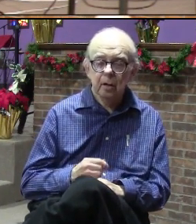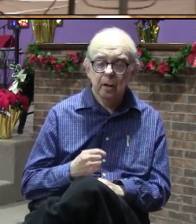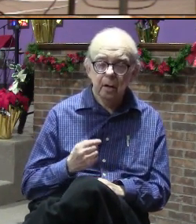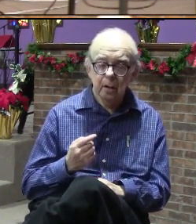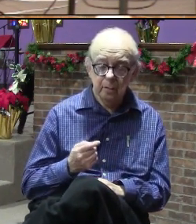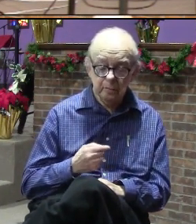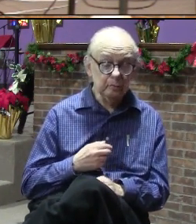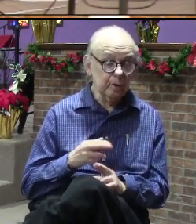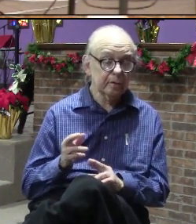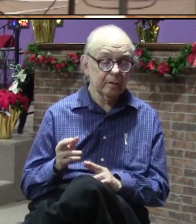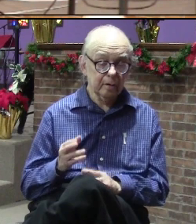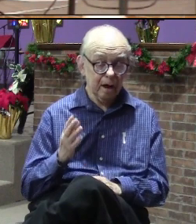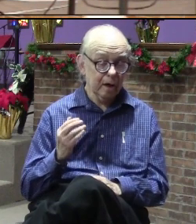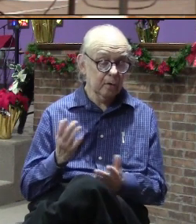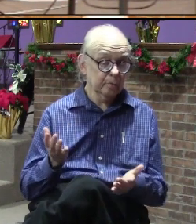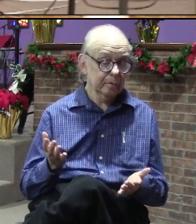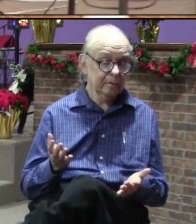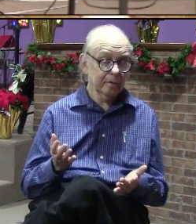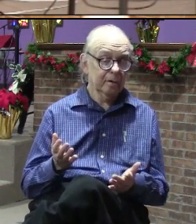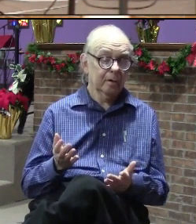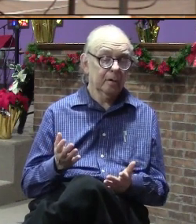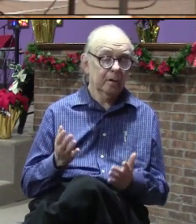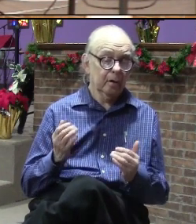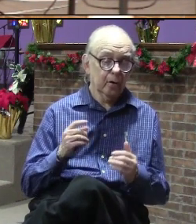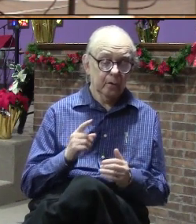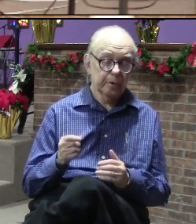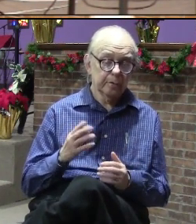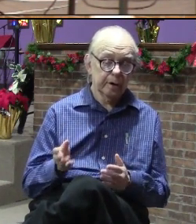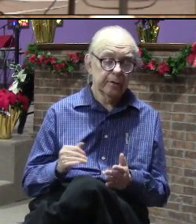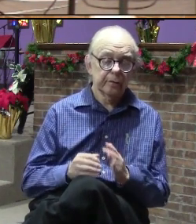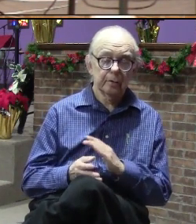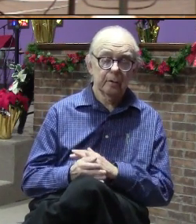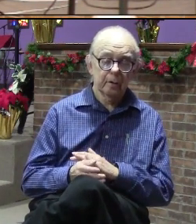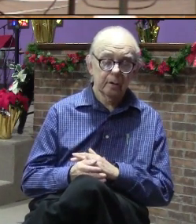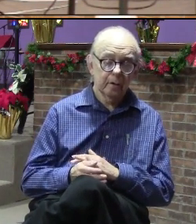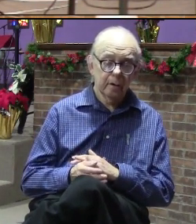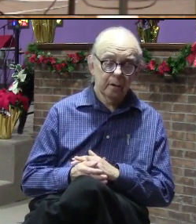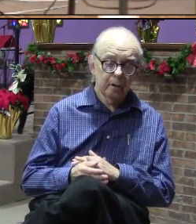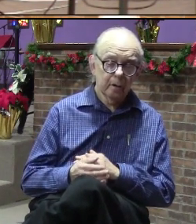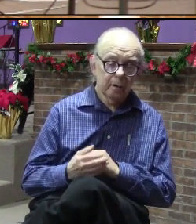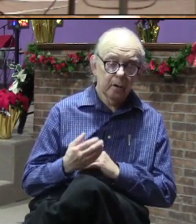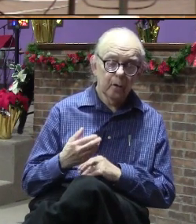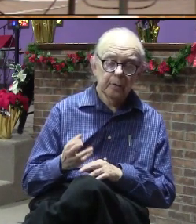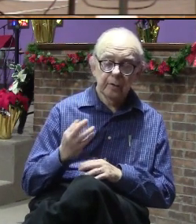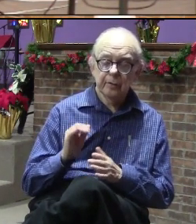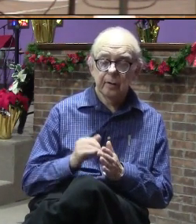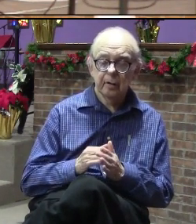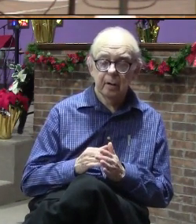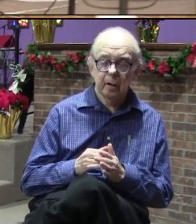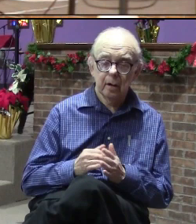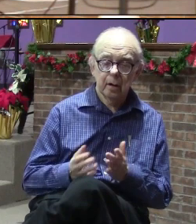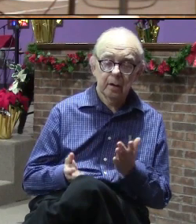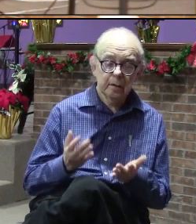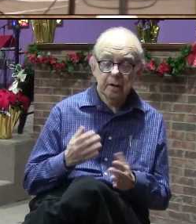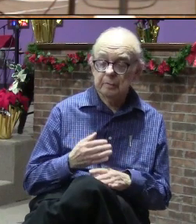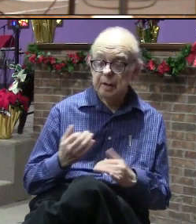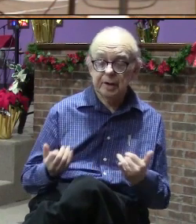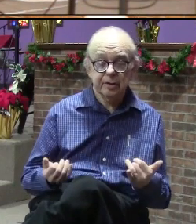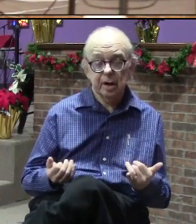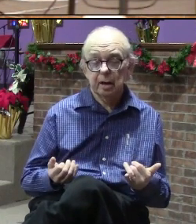We're ready, I hope. I hope you are this morning. I hope you're ready for it because it may be today.